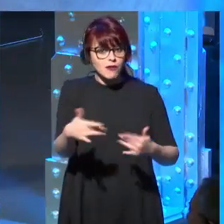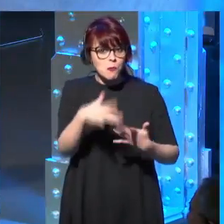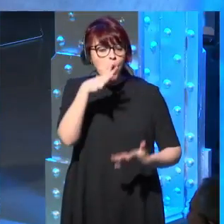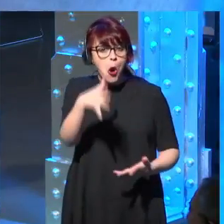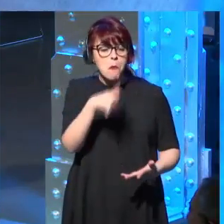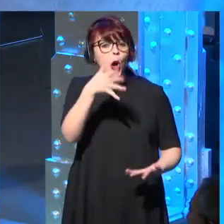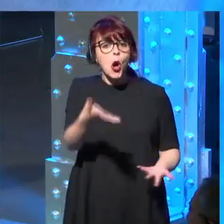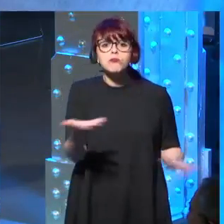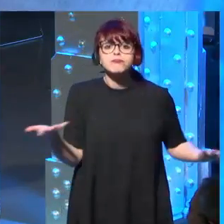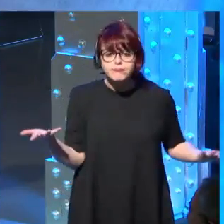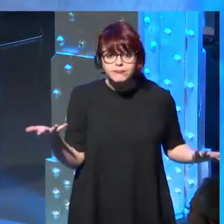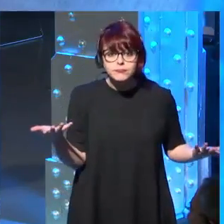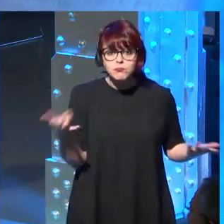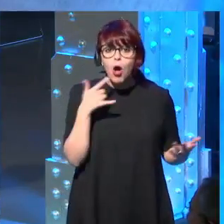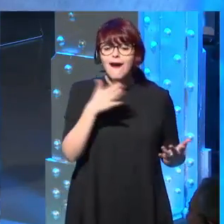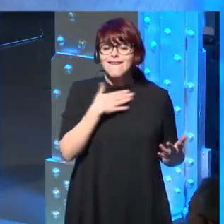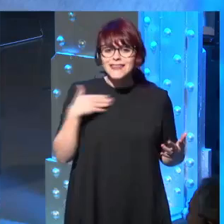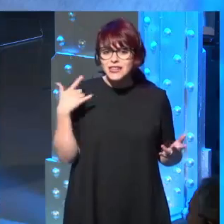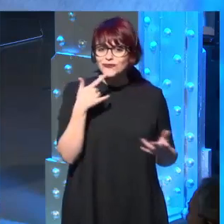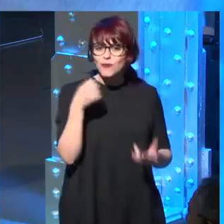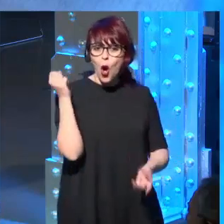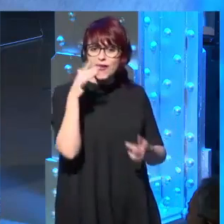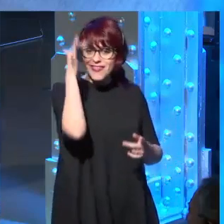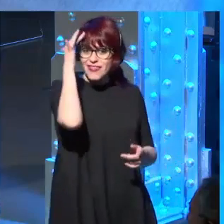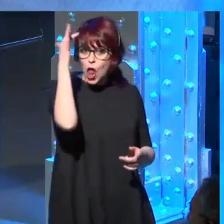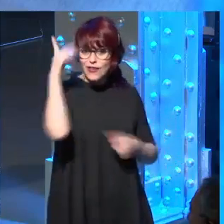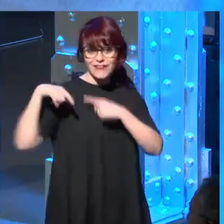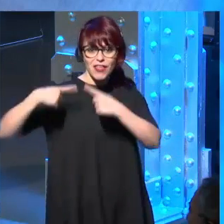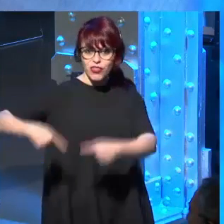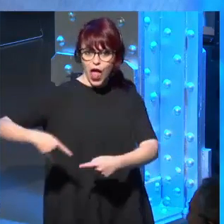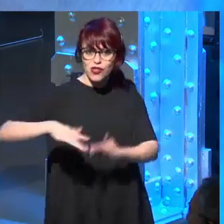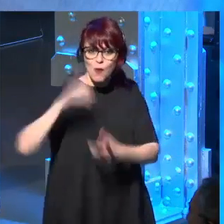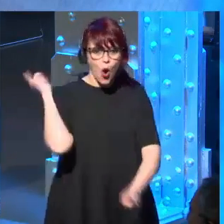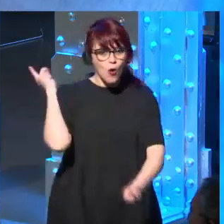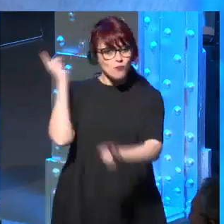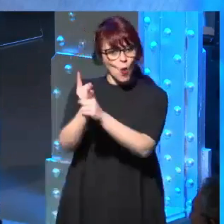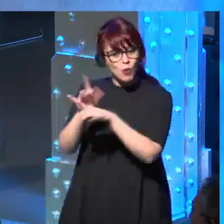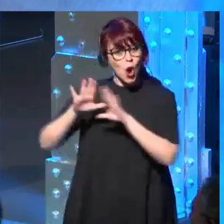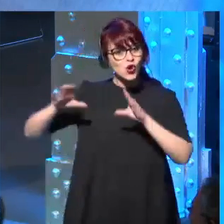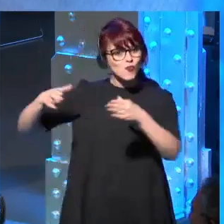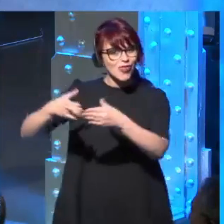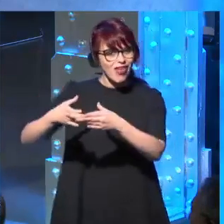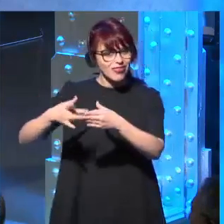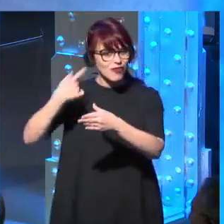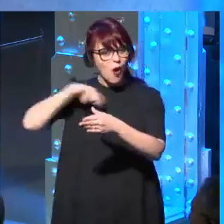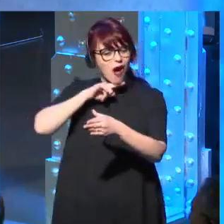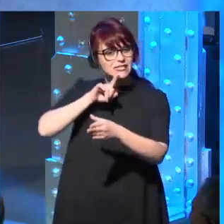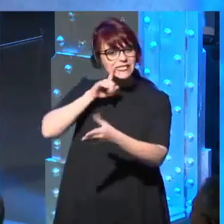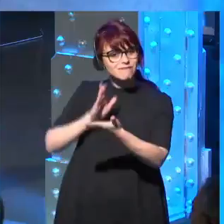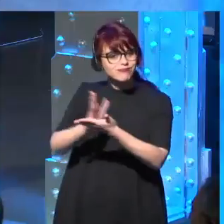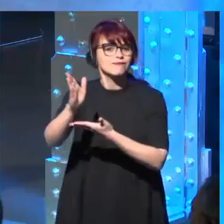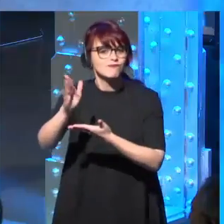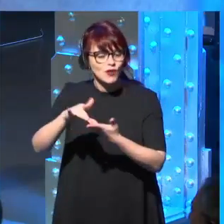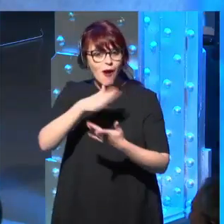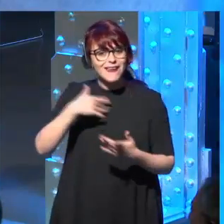be, they're challenging the ideology, they're challenging the community, they have strength, they want to be red-haired,